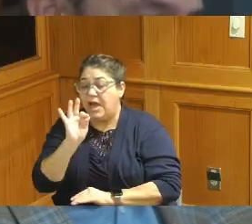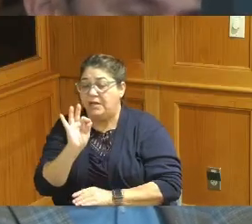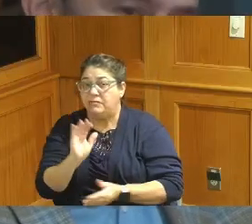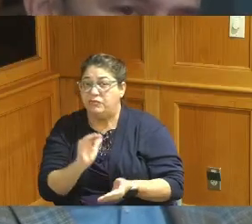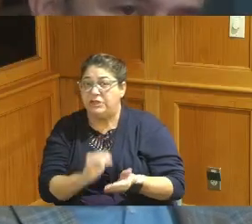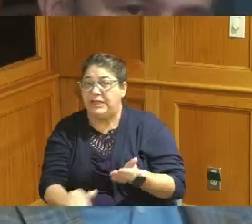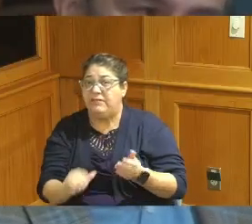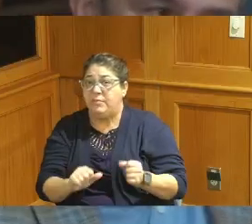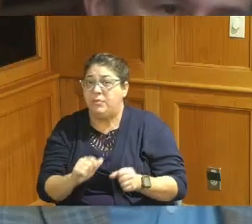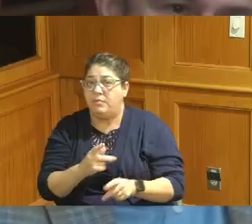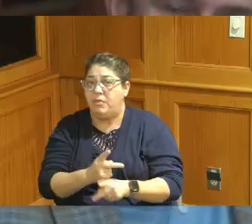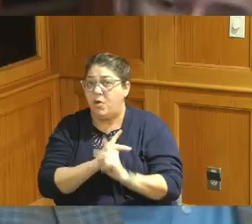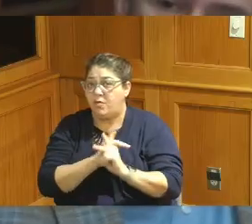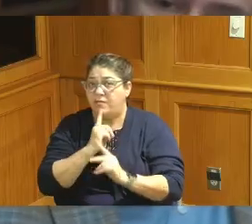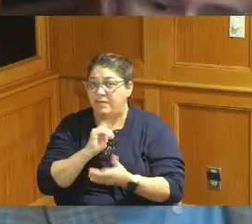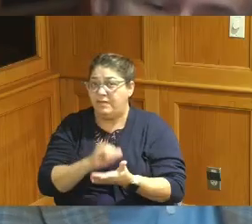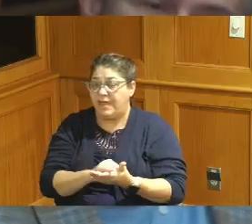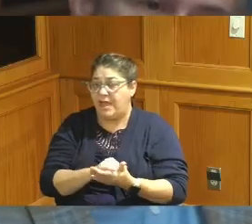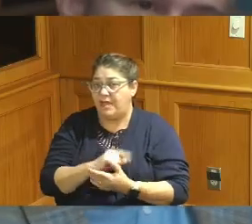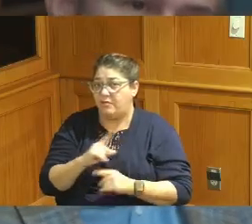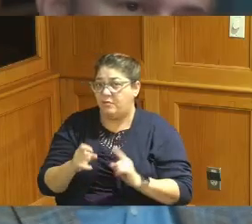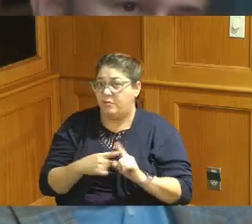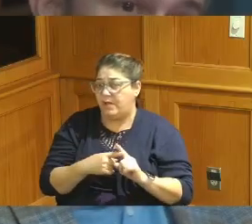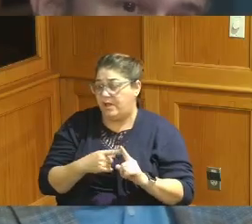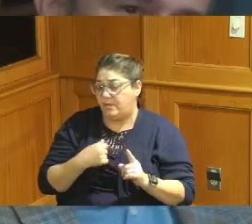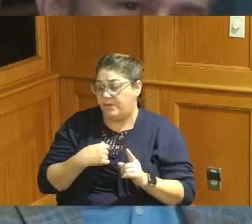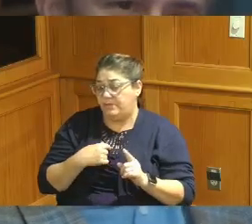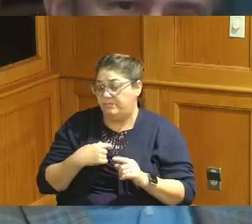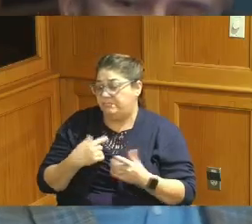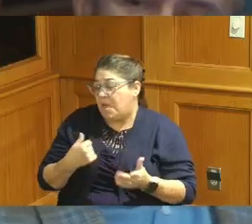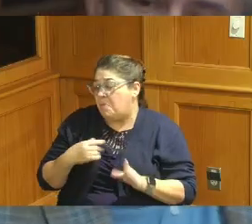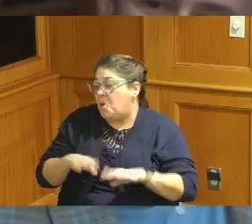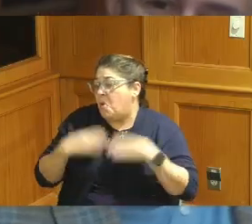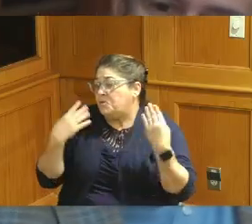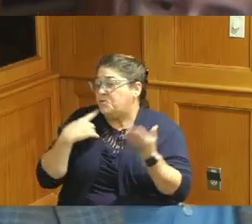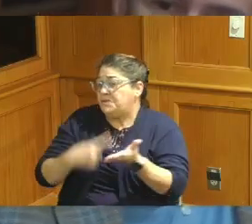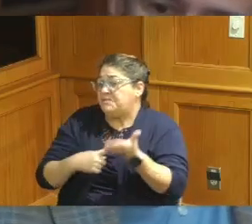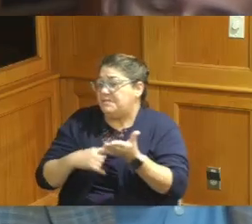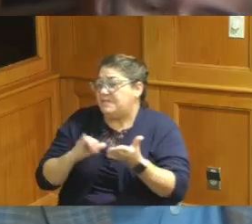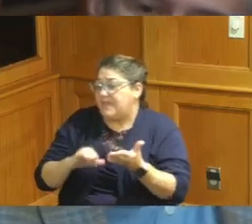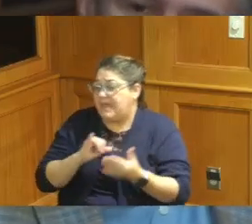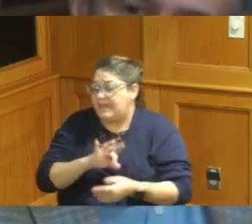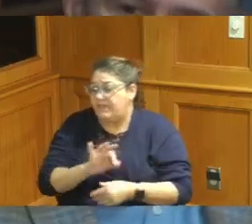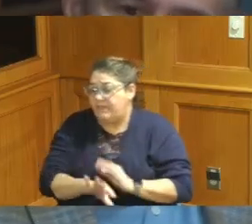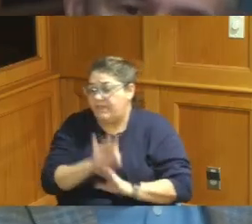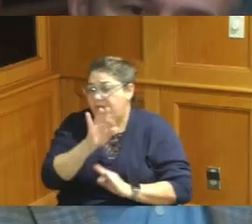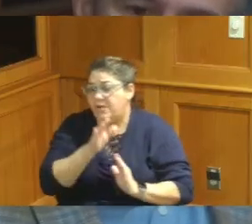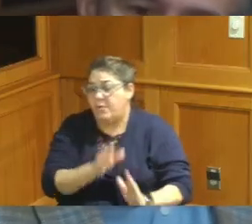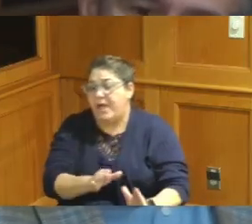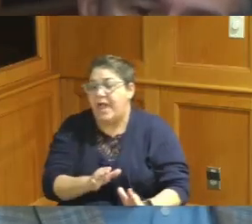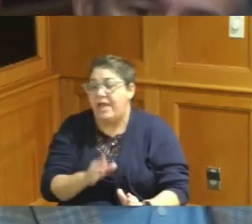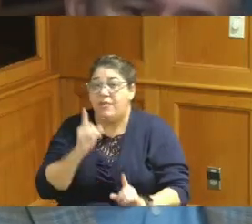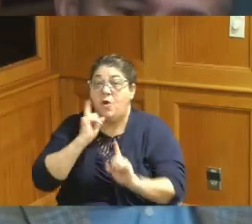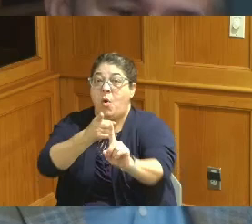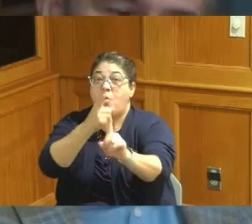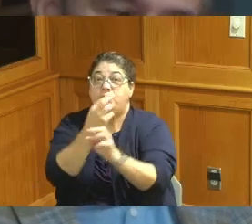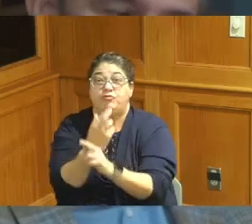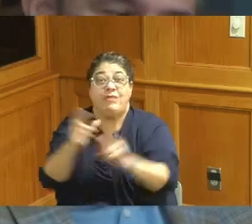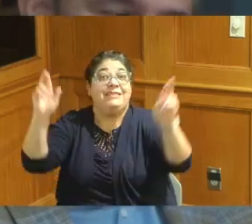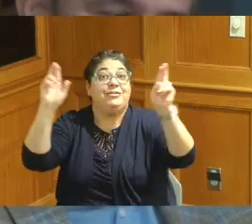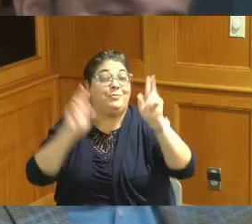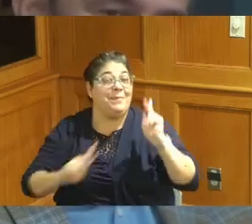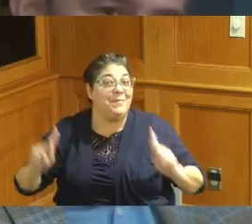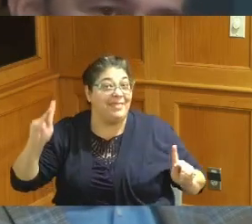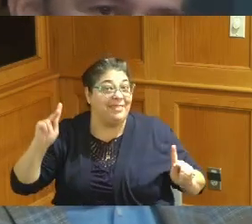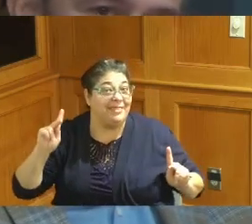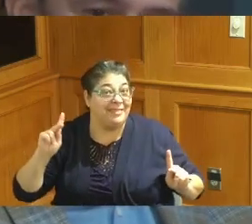open to, when you come back to us, I would be open to something like that, because the goal was to rescue the people. And